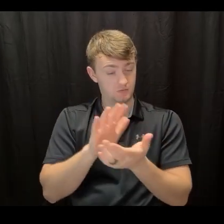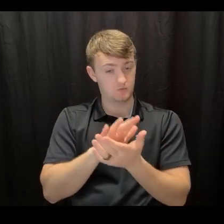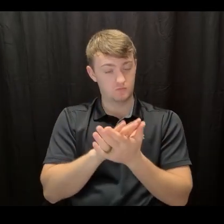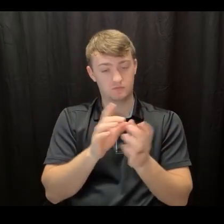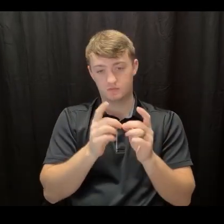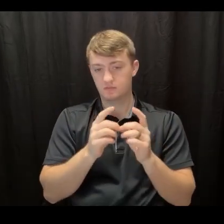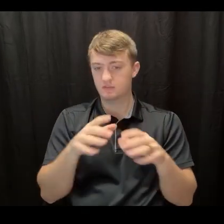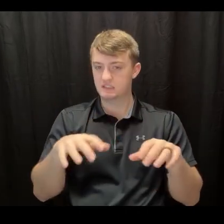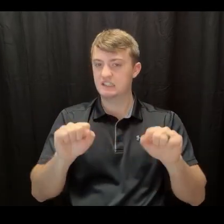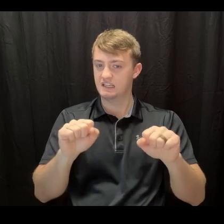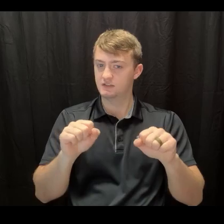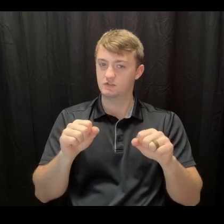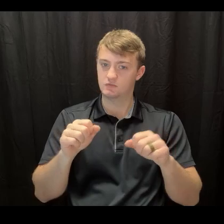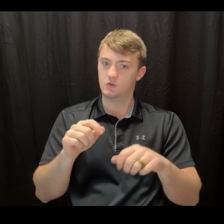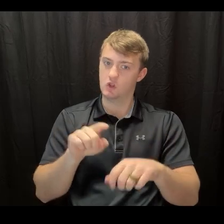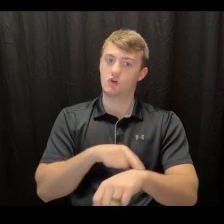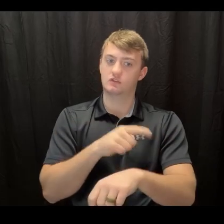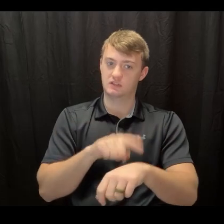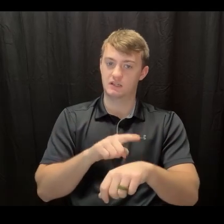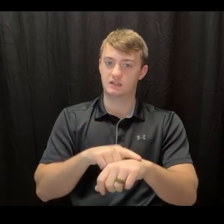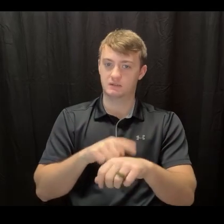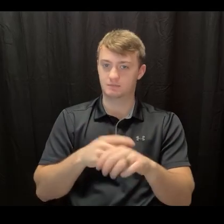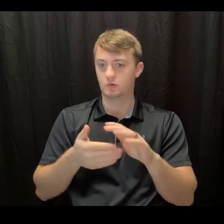it takes a while to run the report.